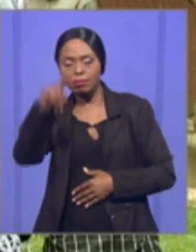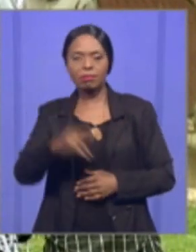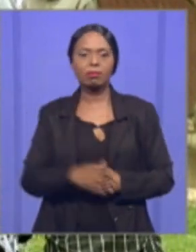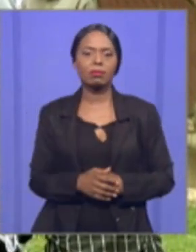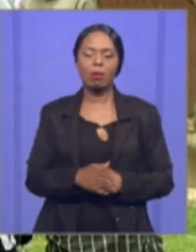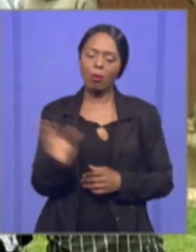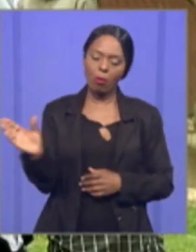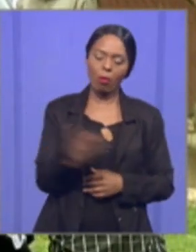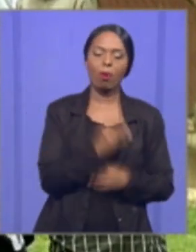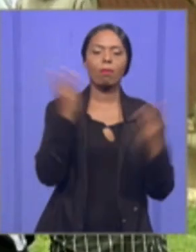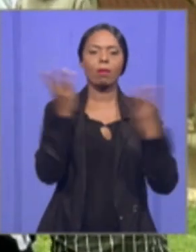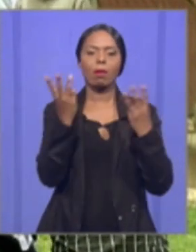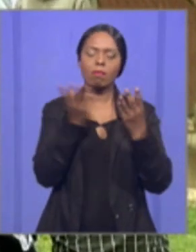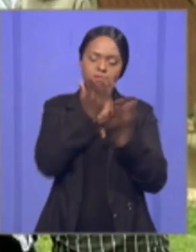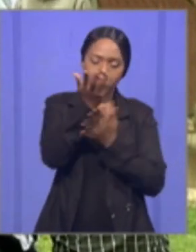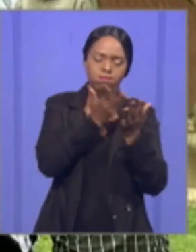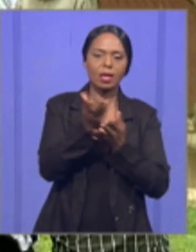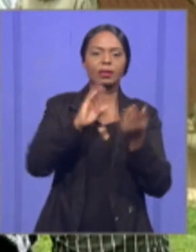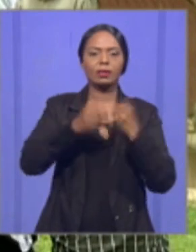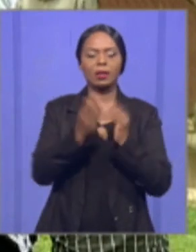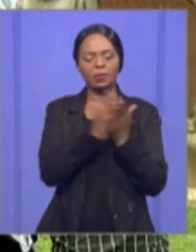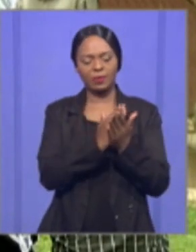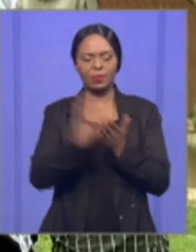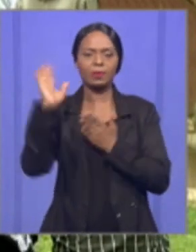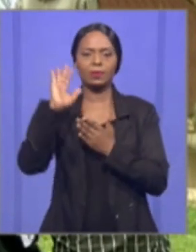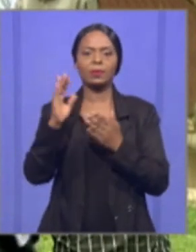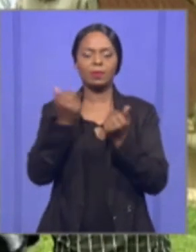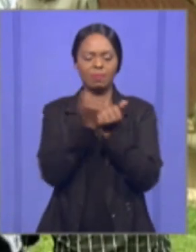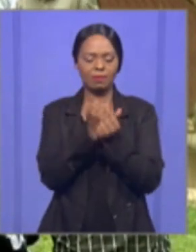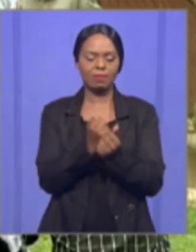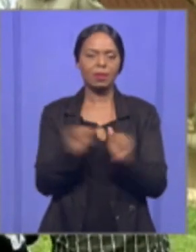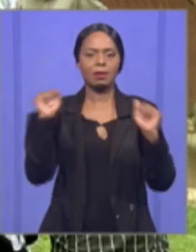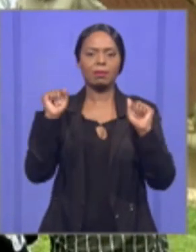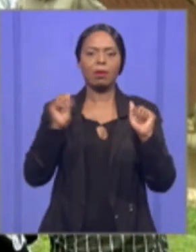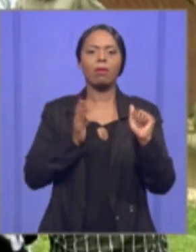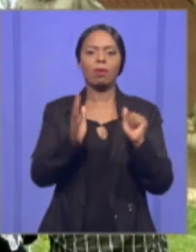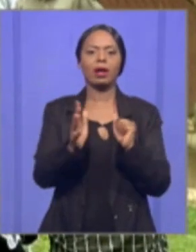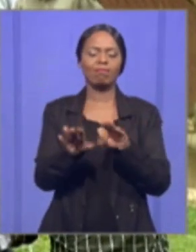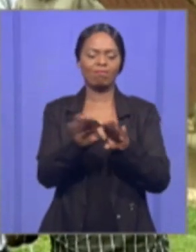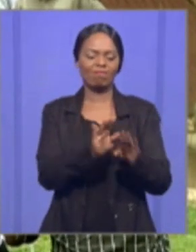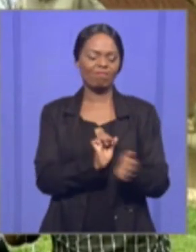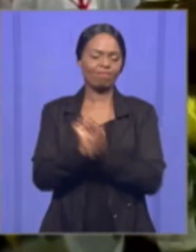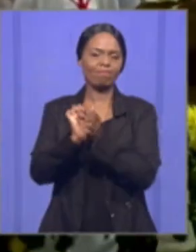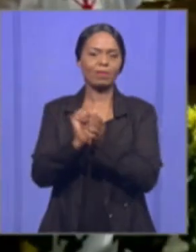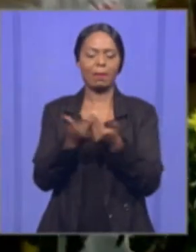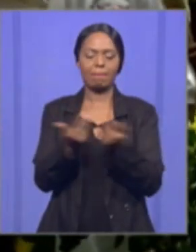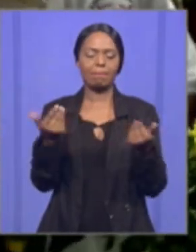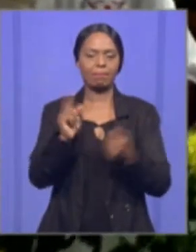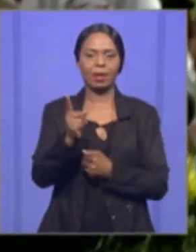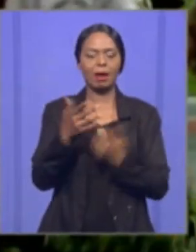hela botlhe go menola puso e gore re kgone go golotsega gore go nne le Afrika Borwa a le nosi.